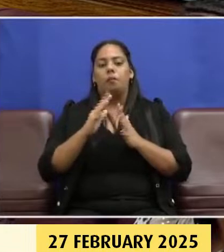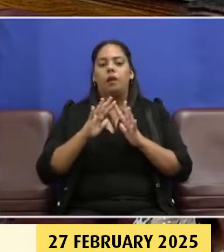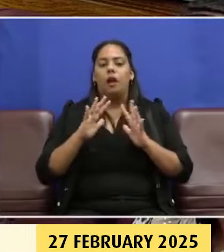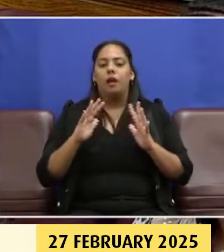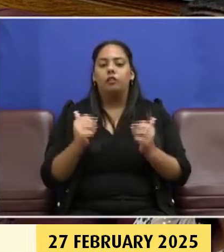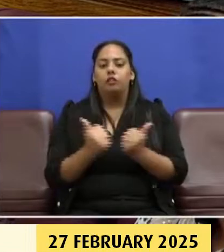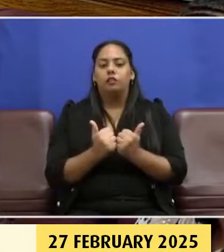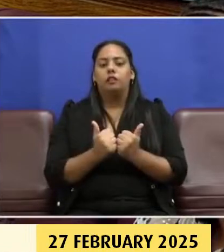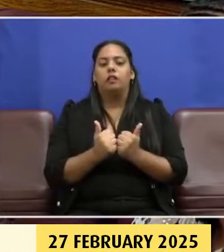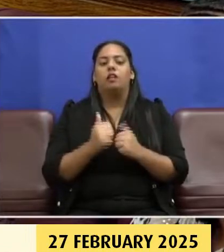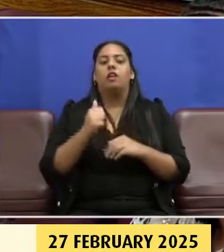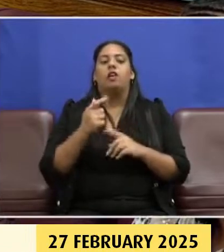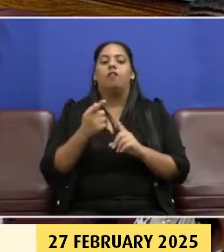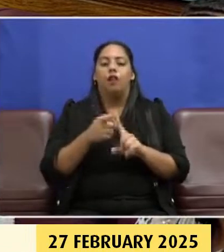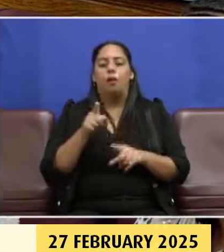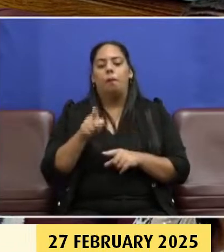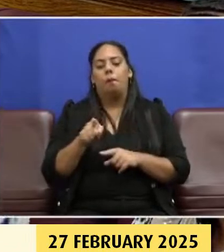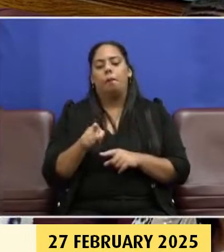the Act?